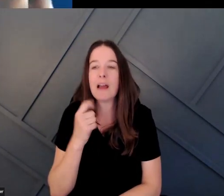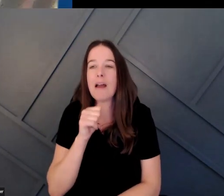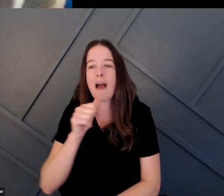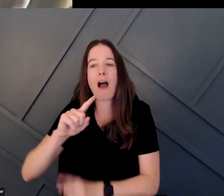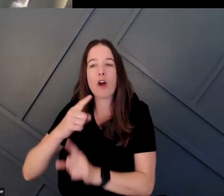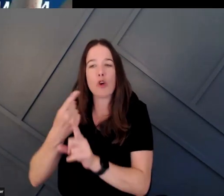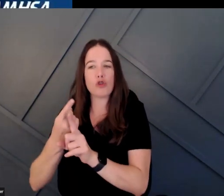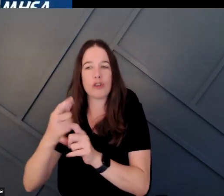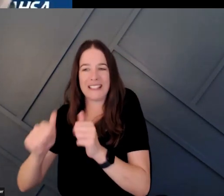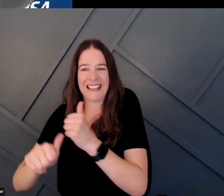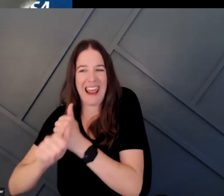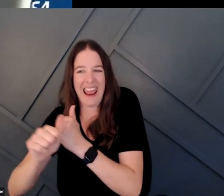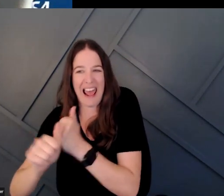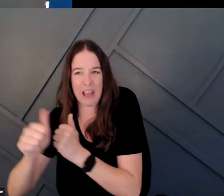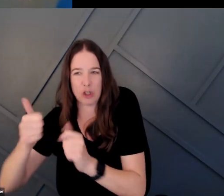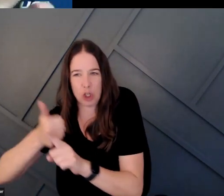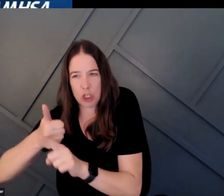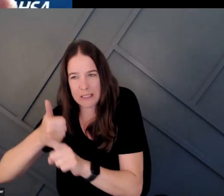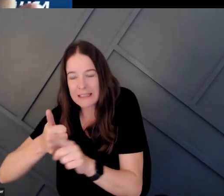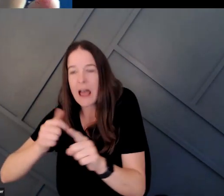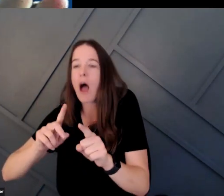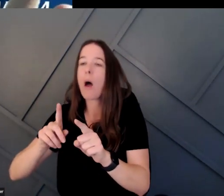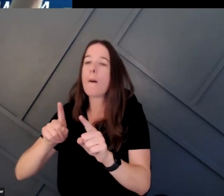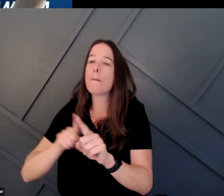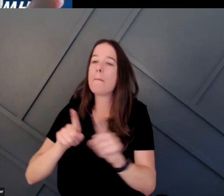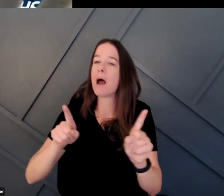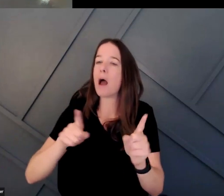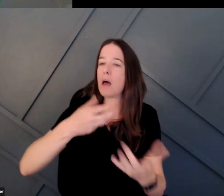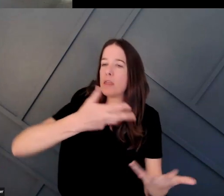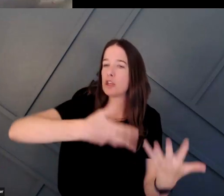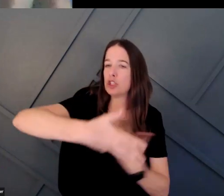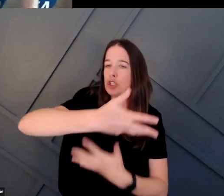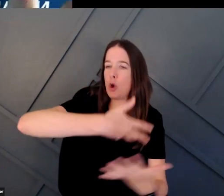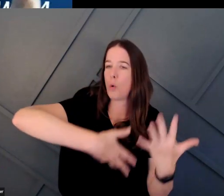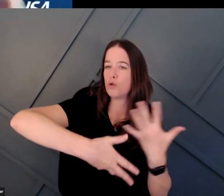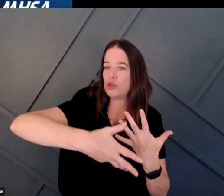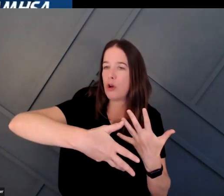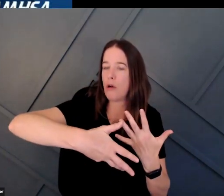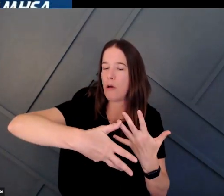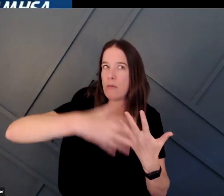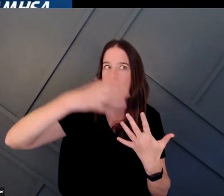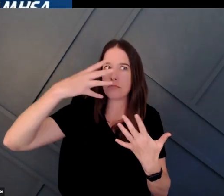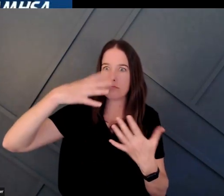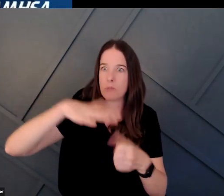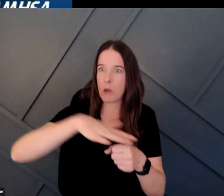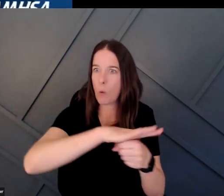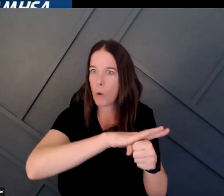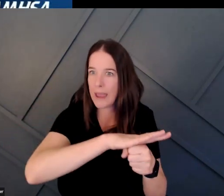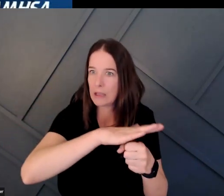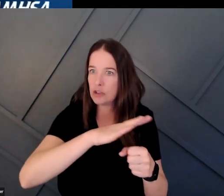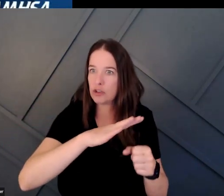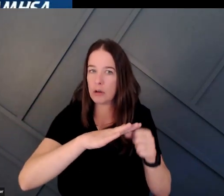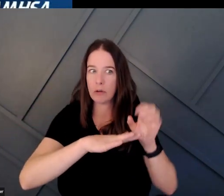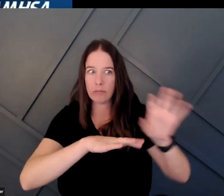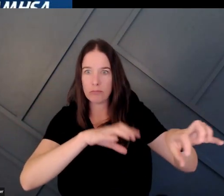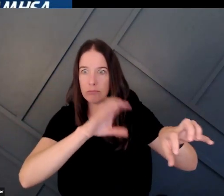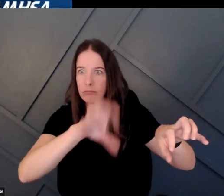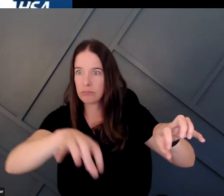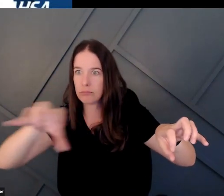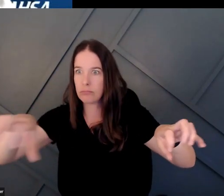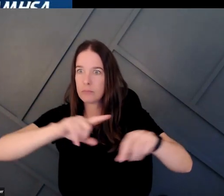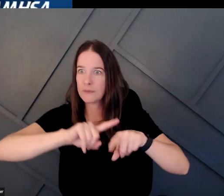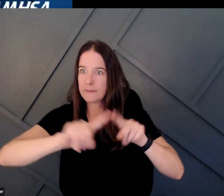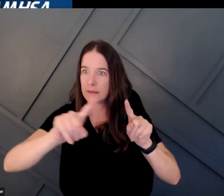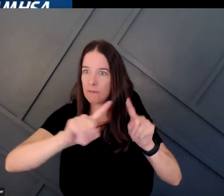the social experience and the kind of the social location of different groups of people and